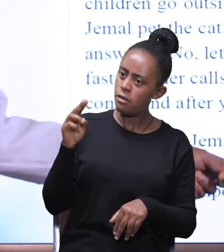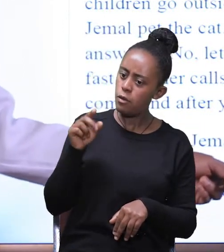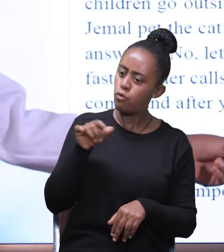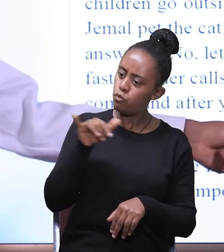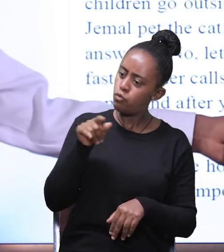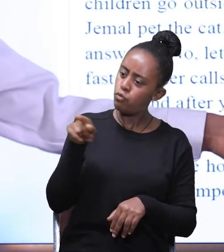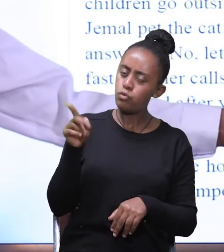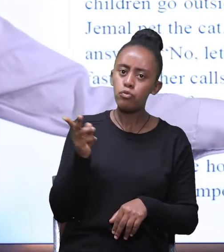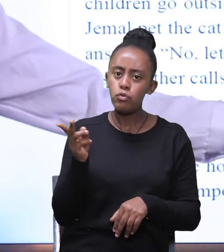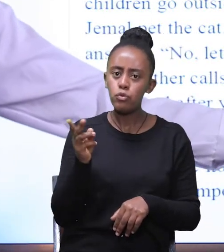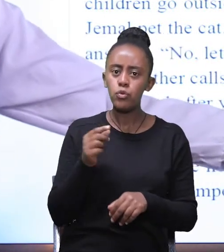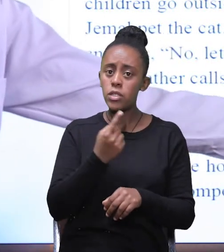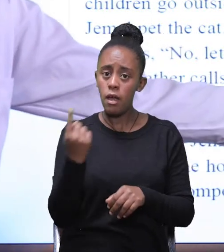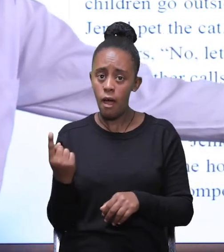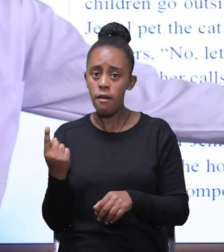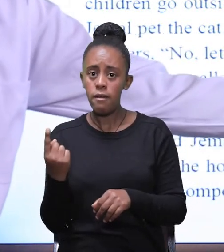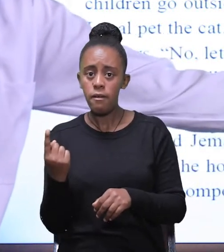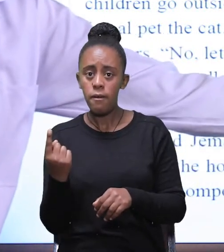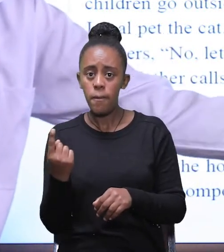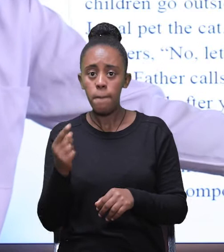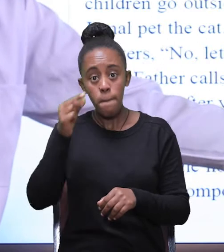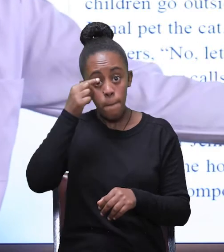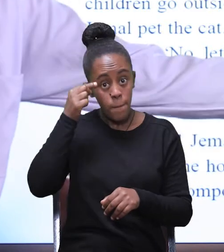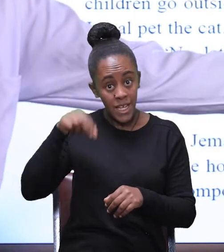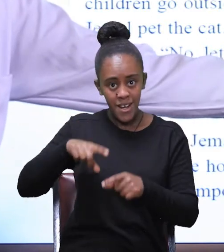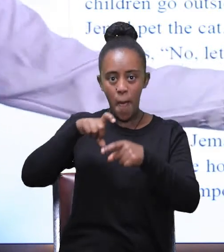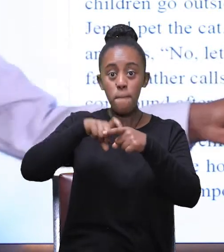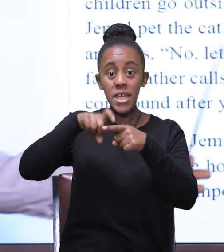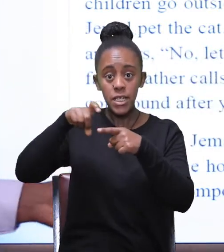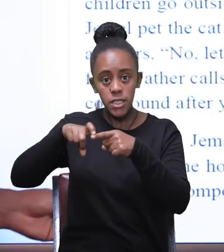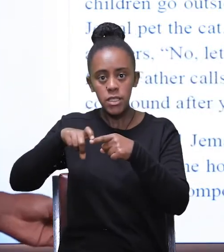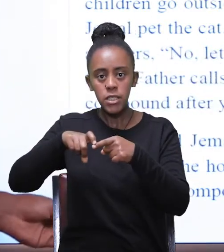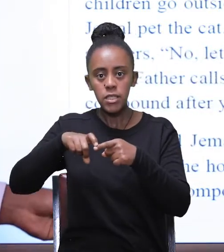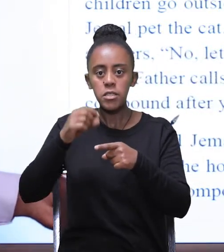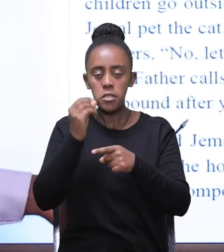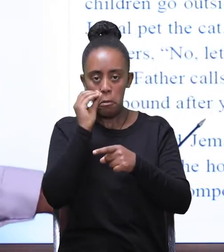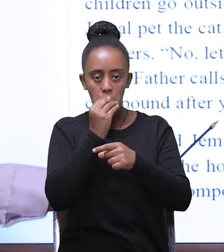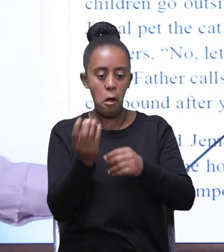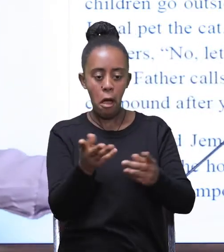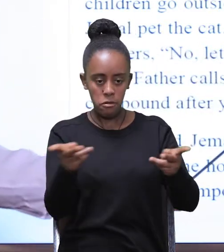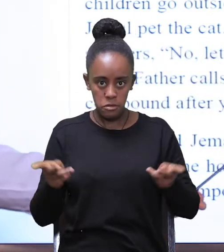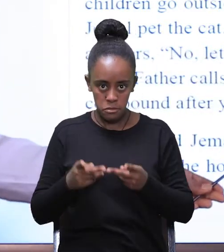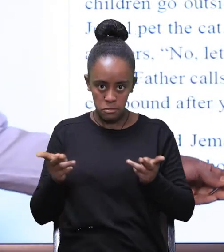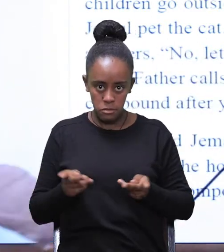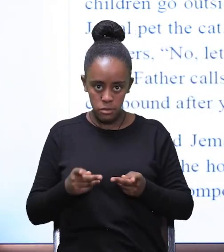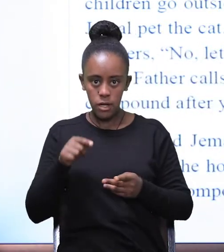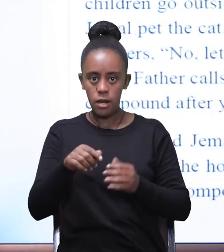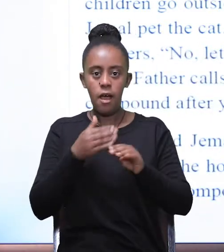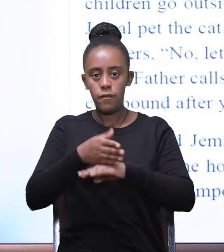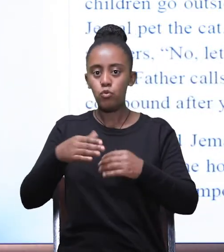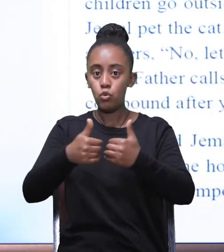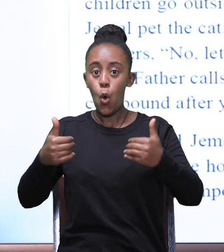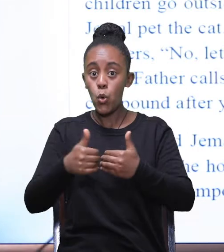two. There are beans in the garden. Play in the compound after you sort the